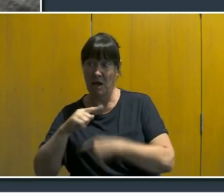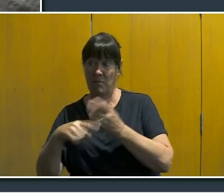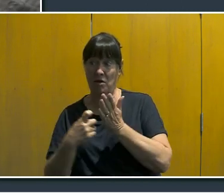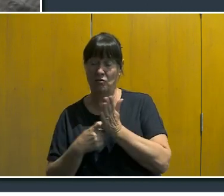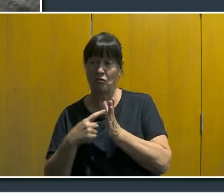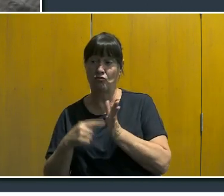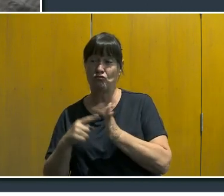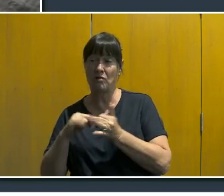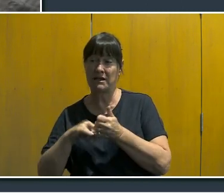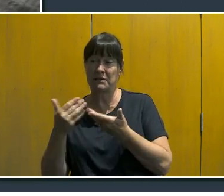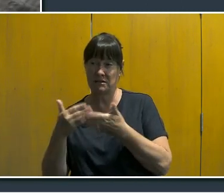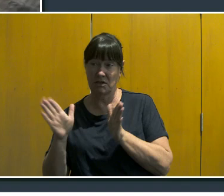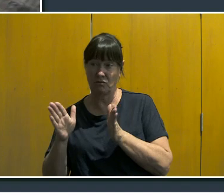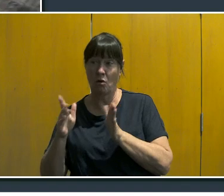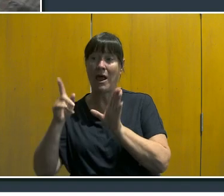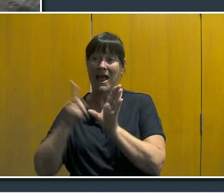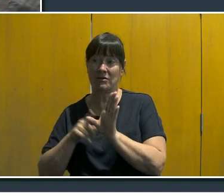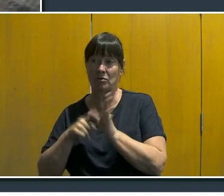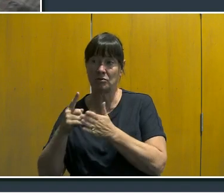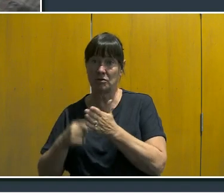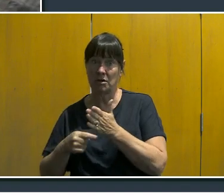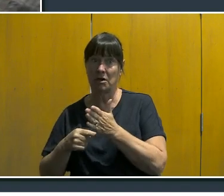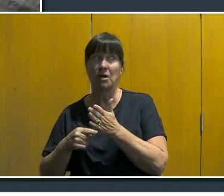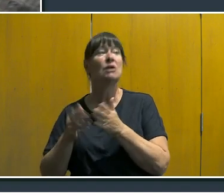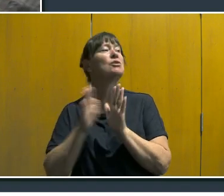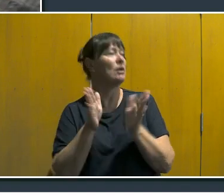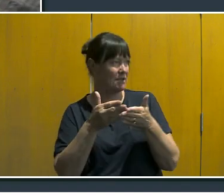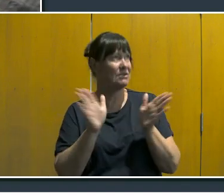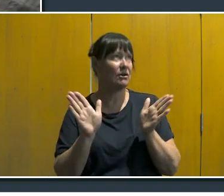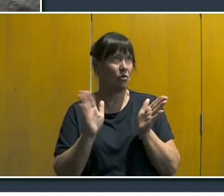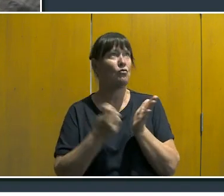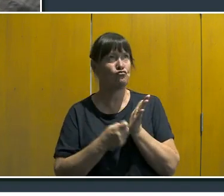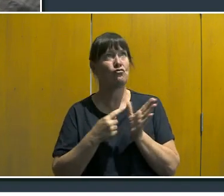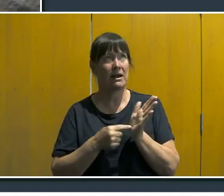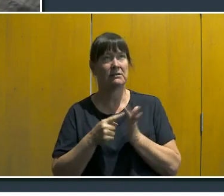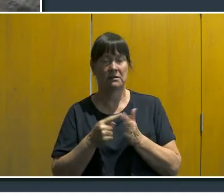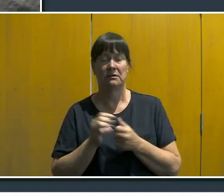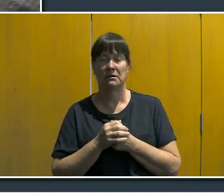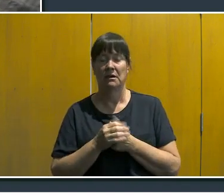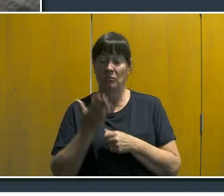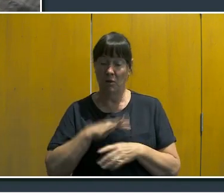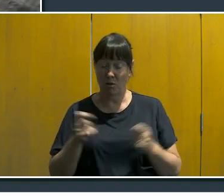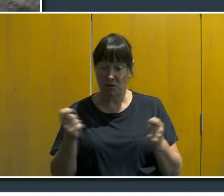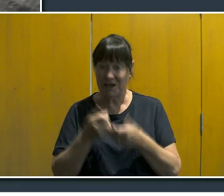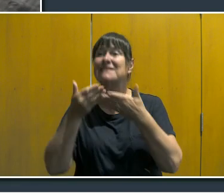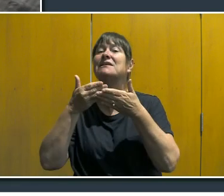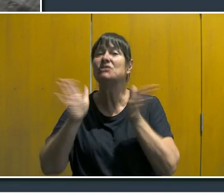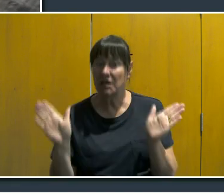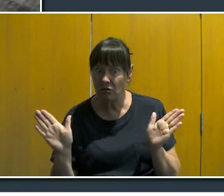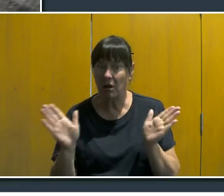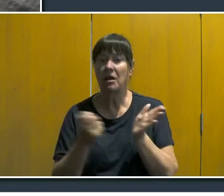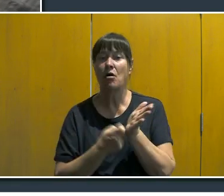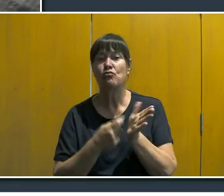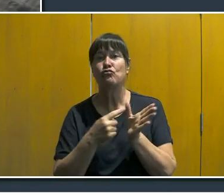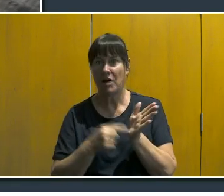the uniform general annual charge. I should have said general rate. not Correct, UAG. yes. So what we're looking at changing is the general rate, General rate.